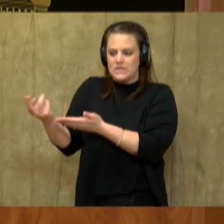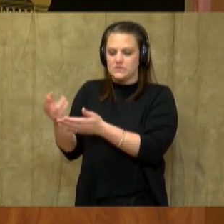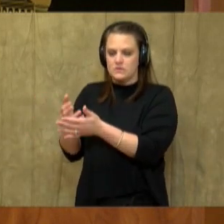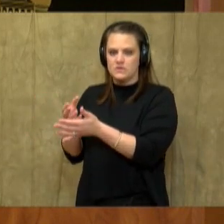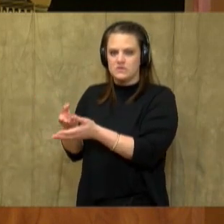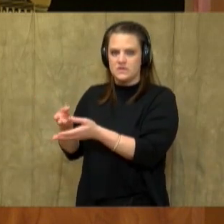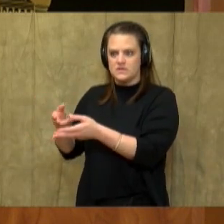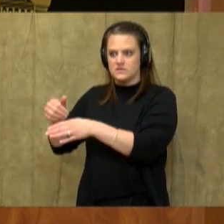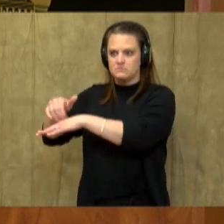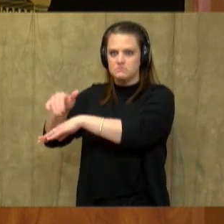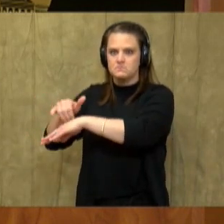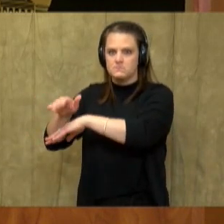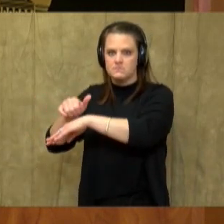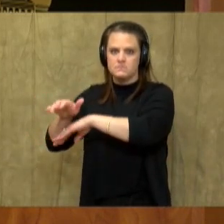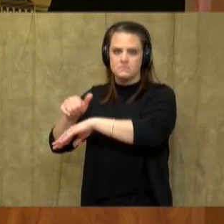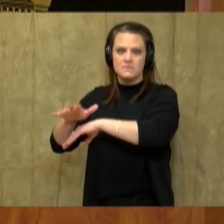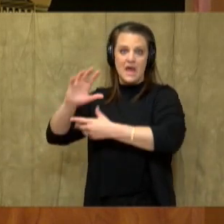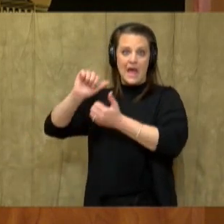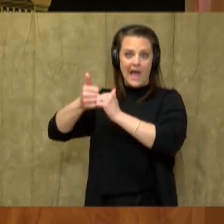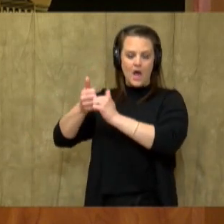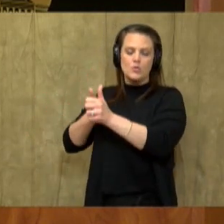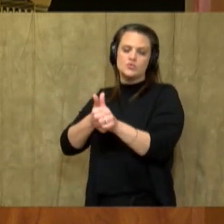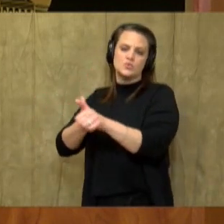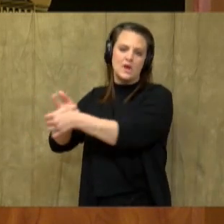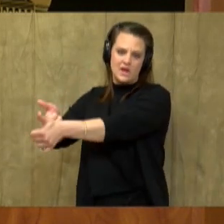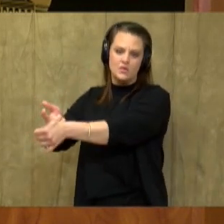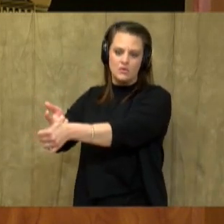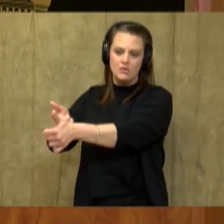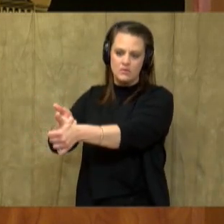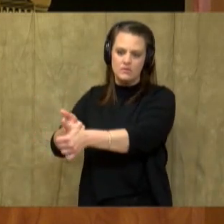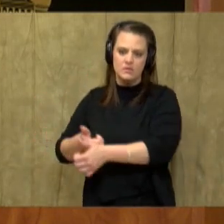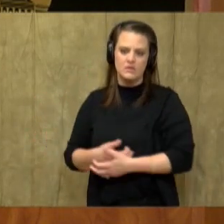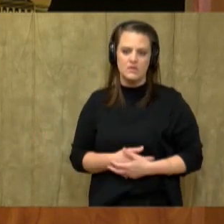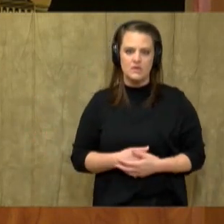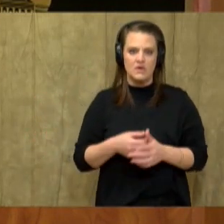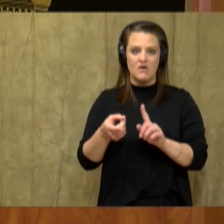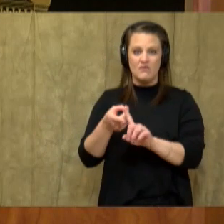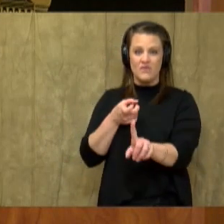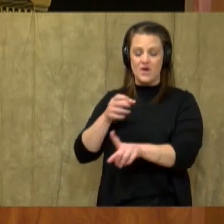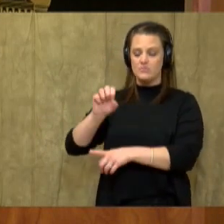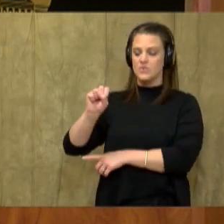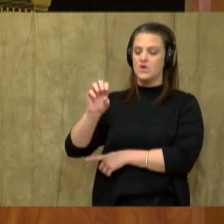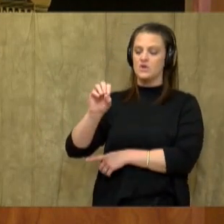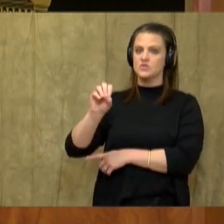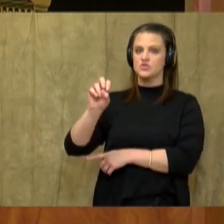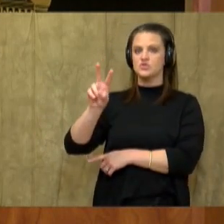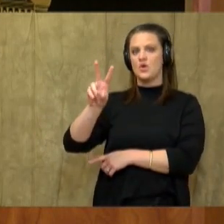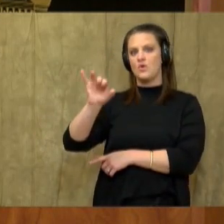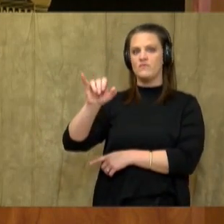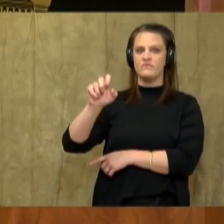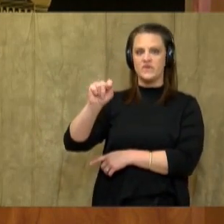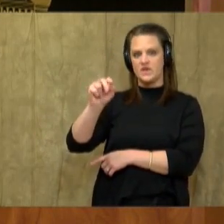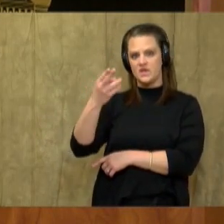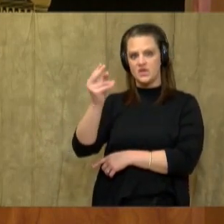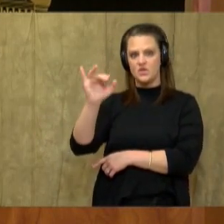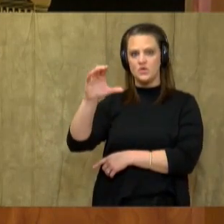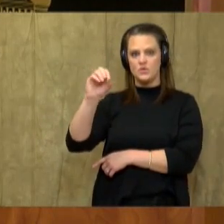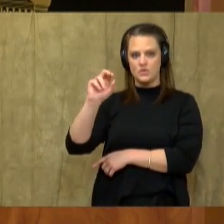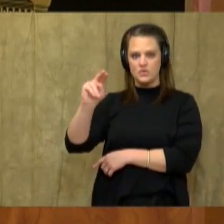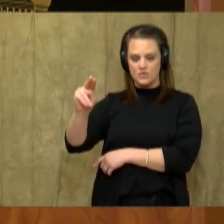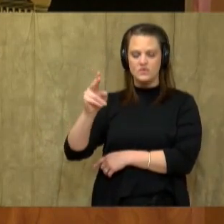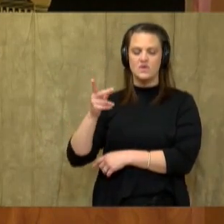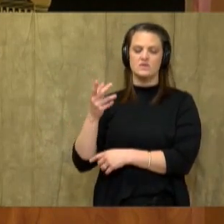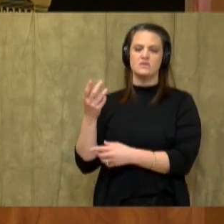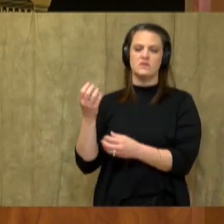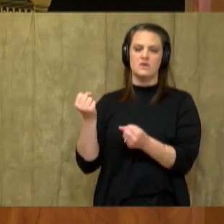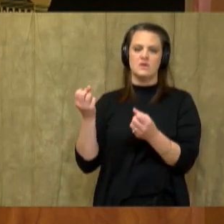through the Ho Chi Minh Trail from China, which was receiving resources through the Ho Chi Minh Trail from the Soviet Union. So again, it's this steady stream of resources coming